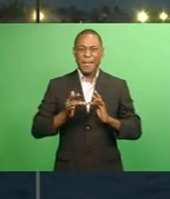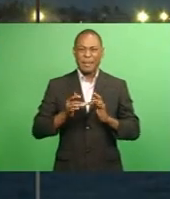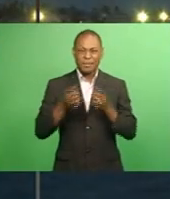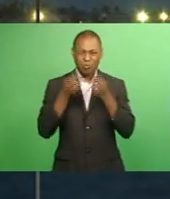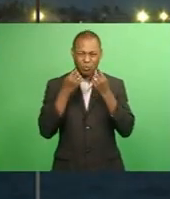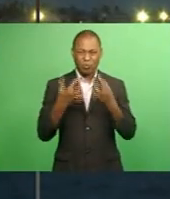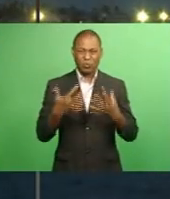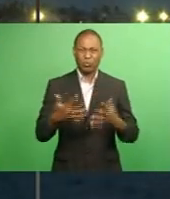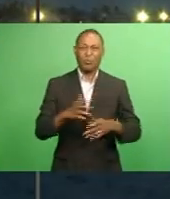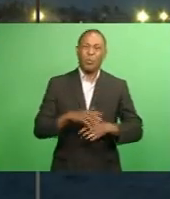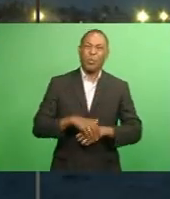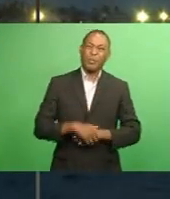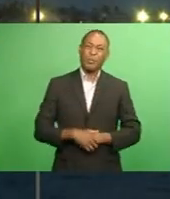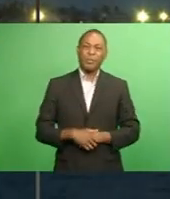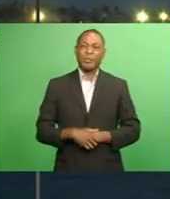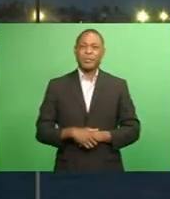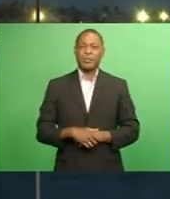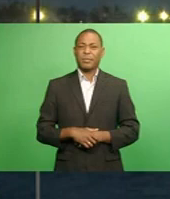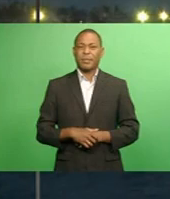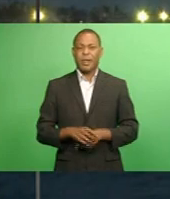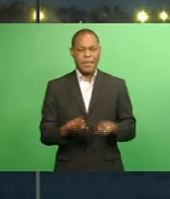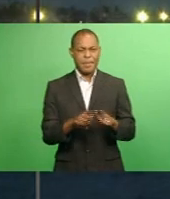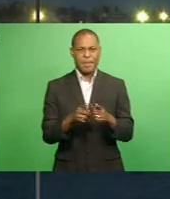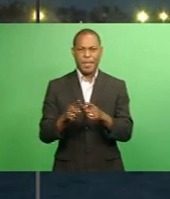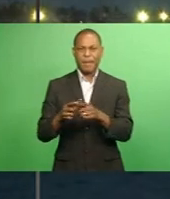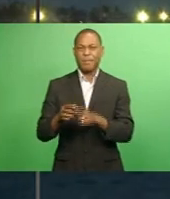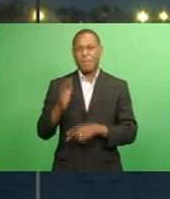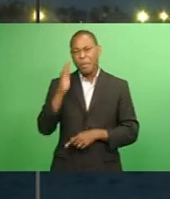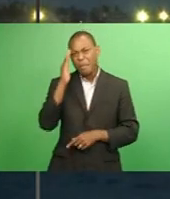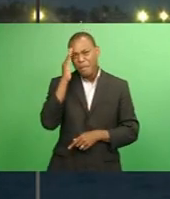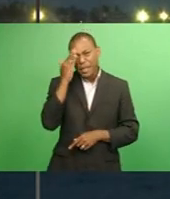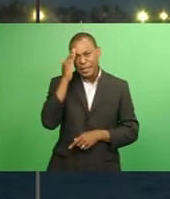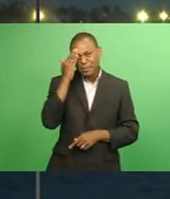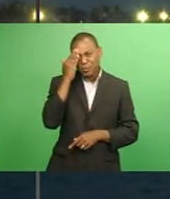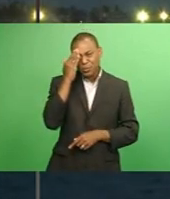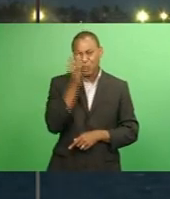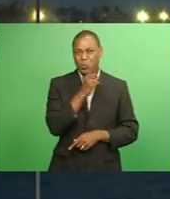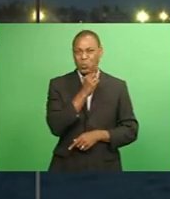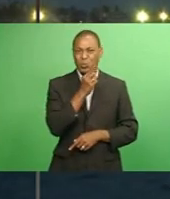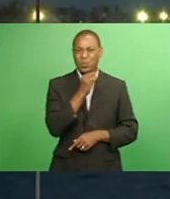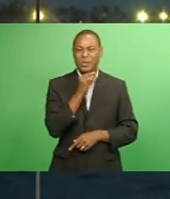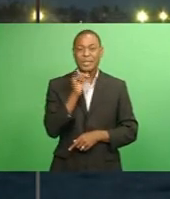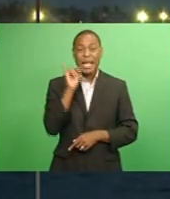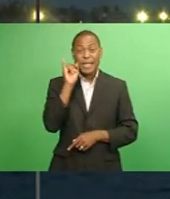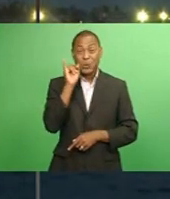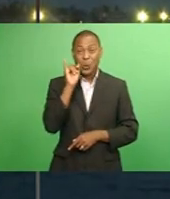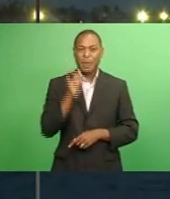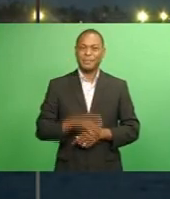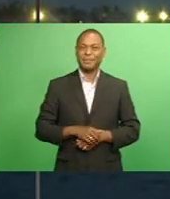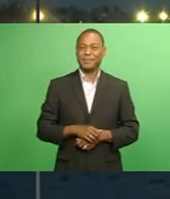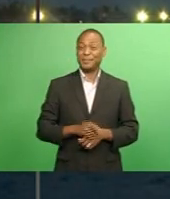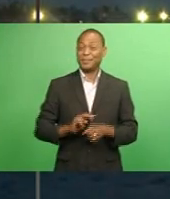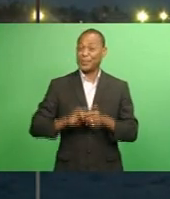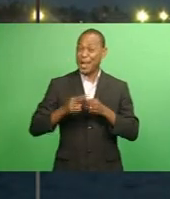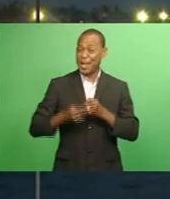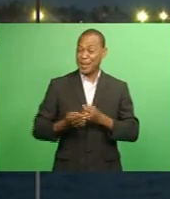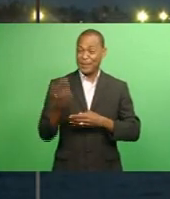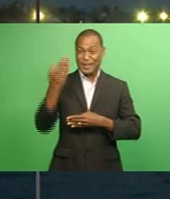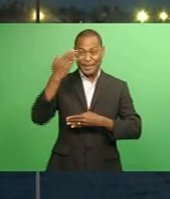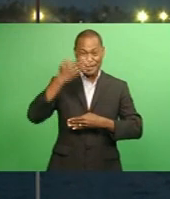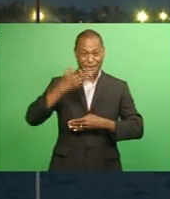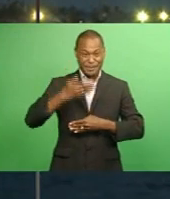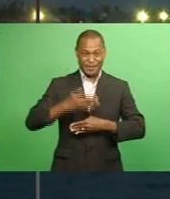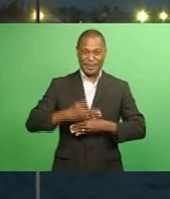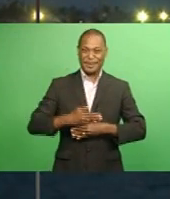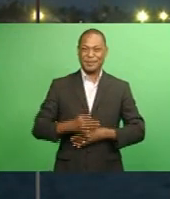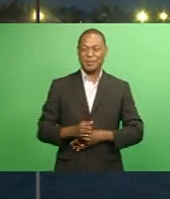fbcnews@fbc.com.fj or share it with us via our various social media accounts on Facebook, Twitter and Instagram. That's your news this evening. I'll